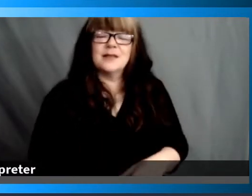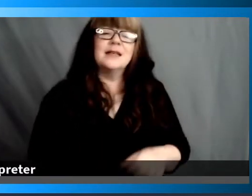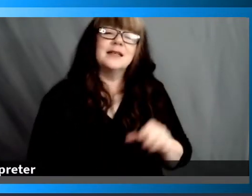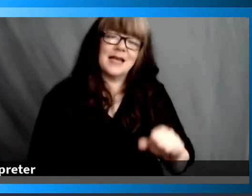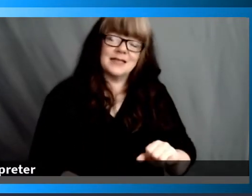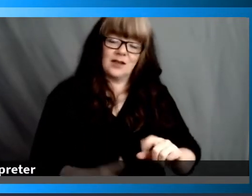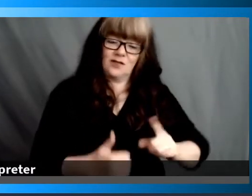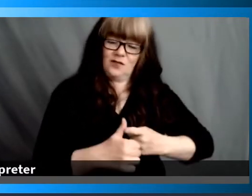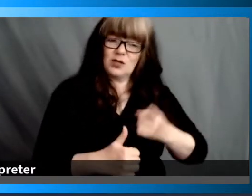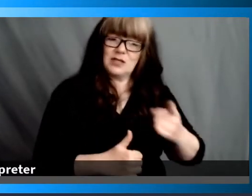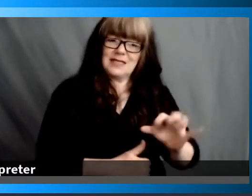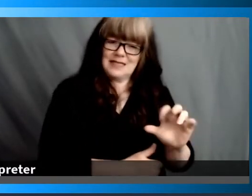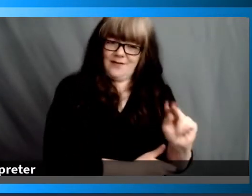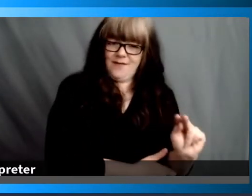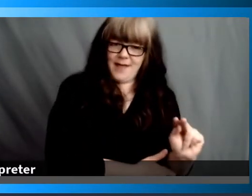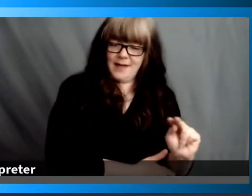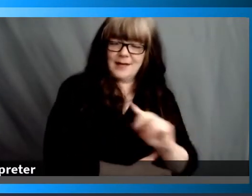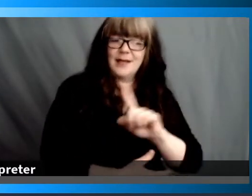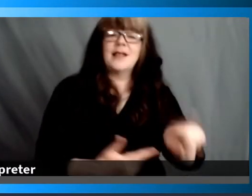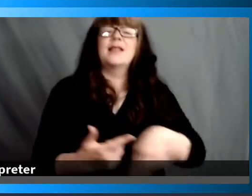seems right, like, you know?